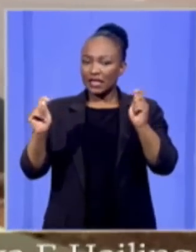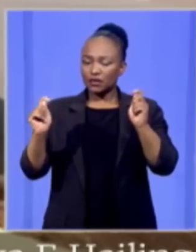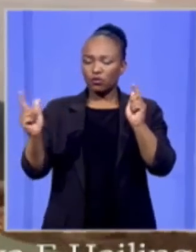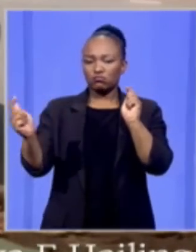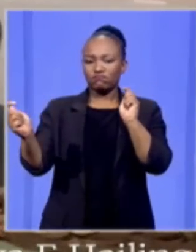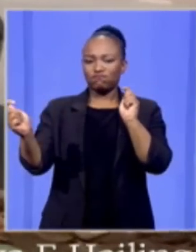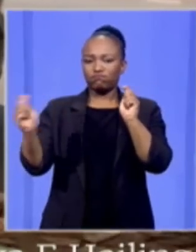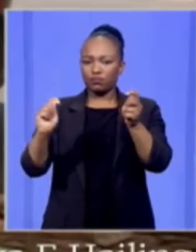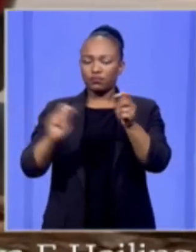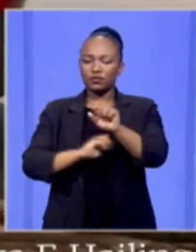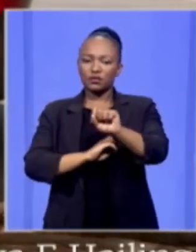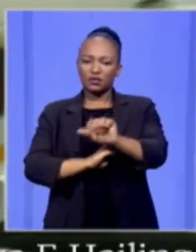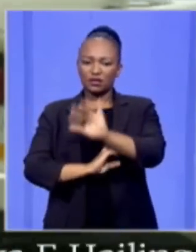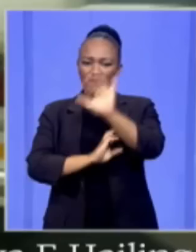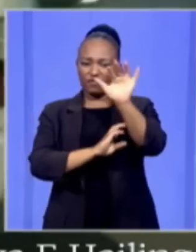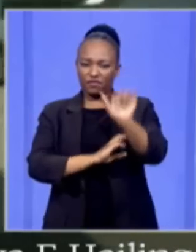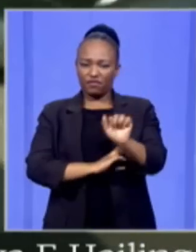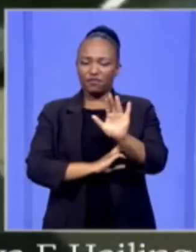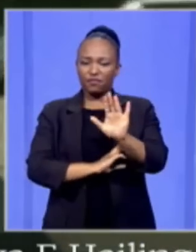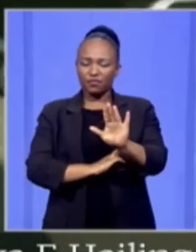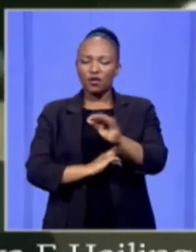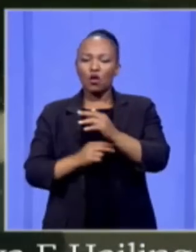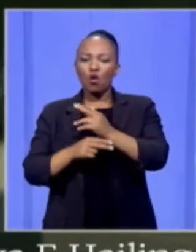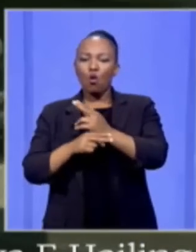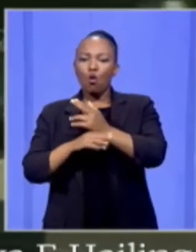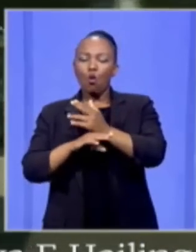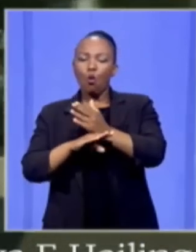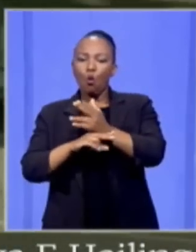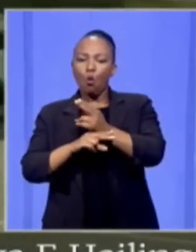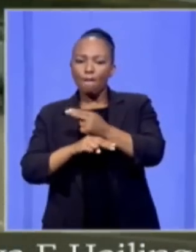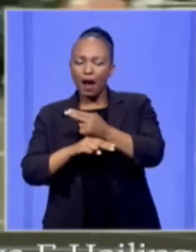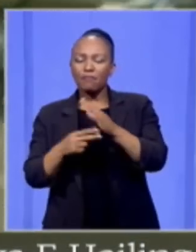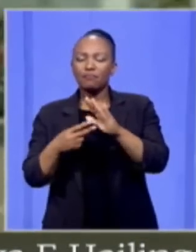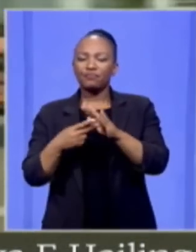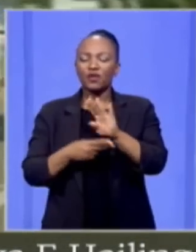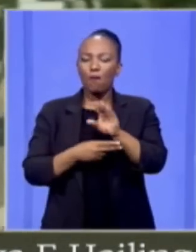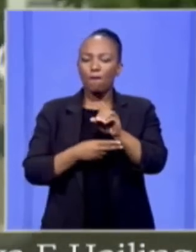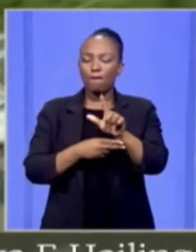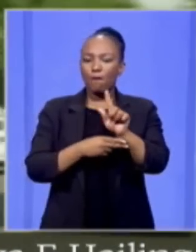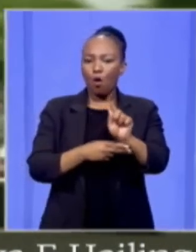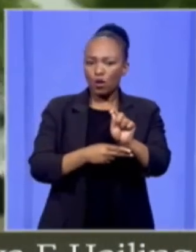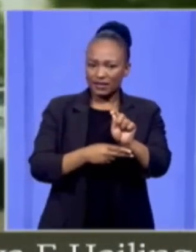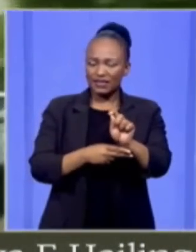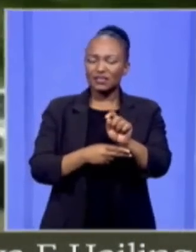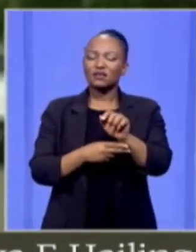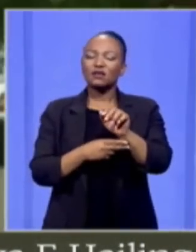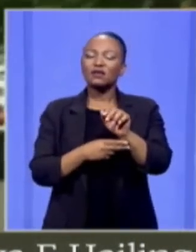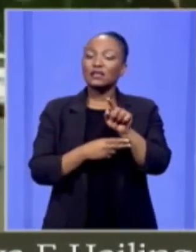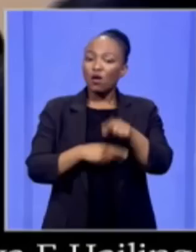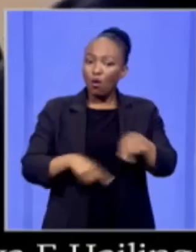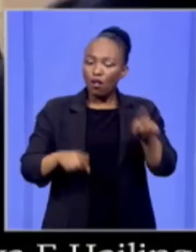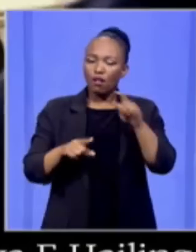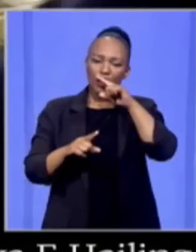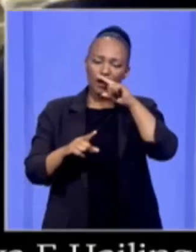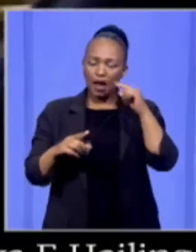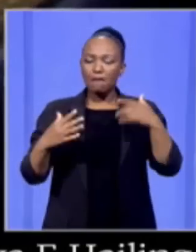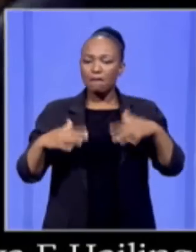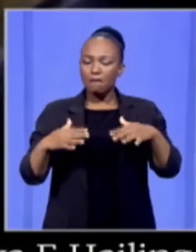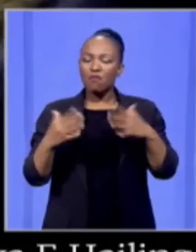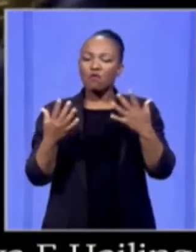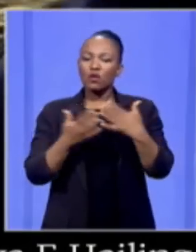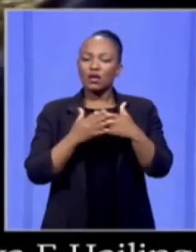Borwa. Ditirelo tsa Uber, InDrive le Bolt ke maina a itsegeng mme di neela ka tirelo ya